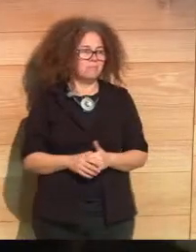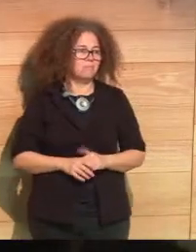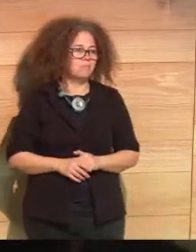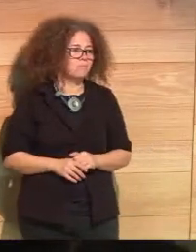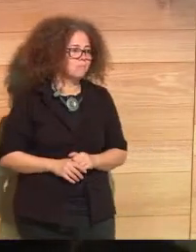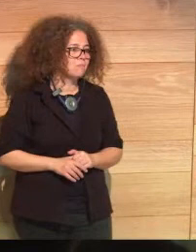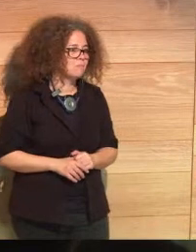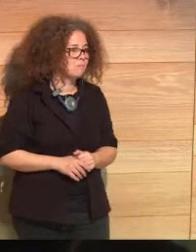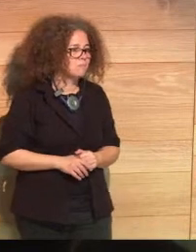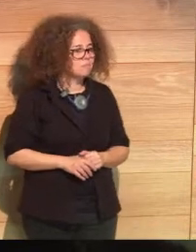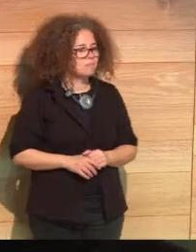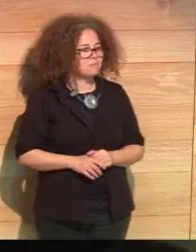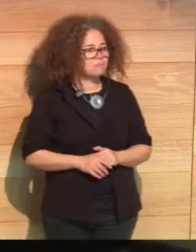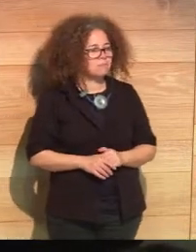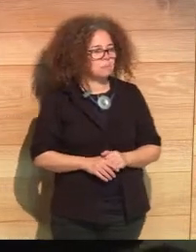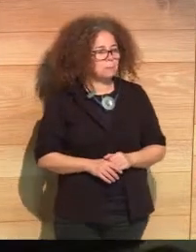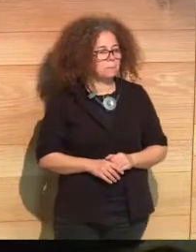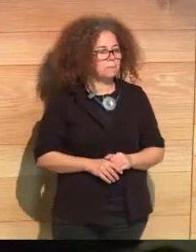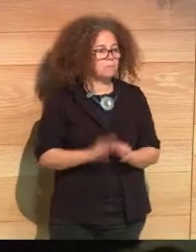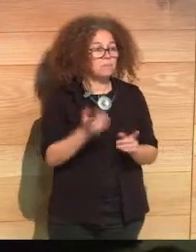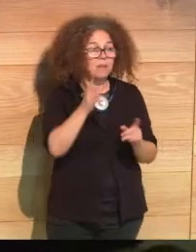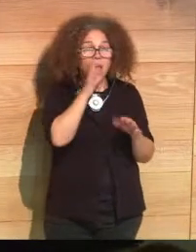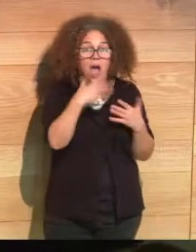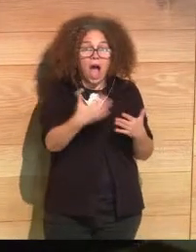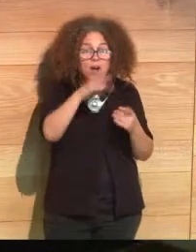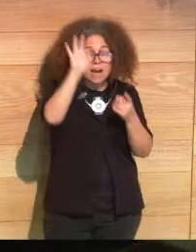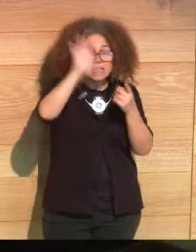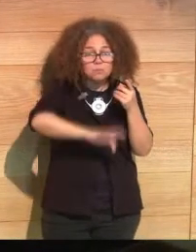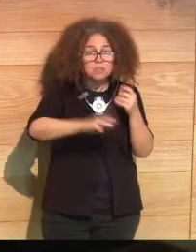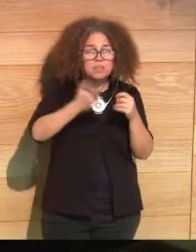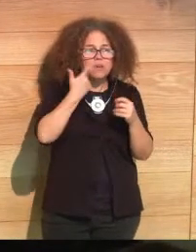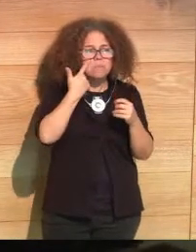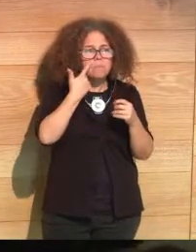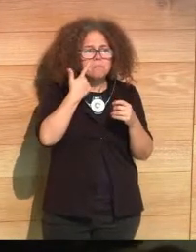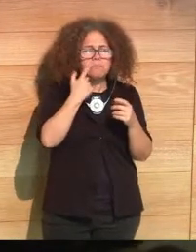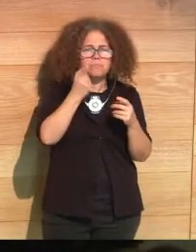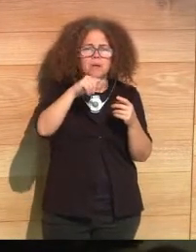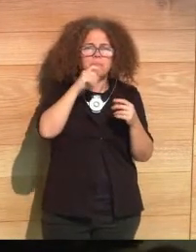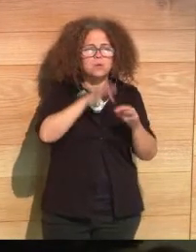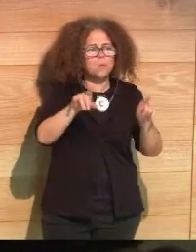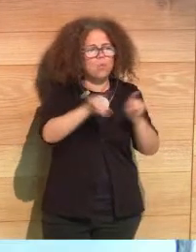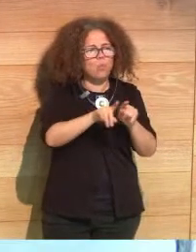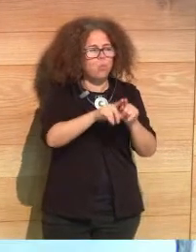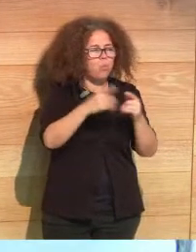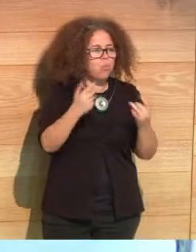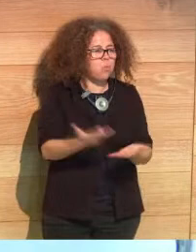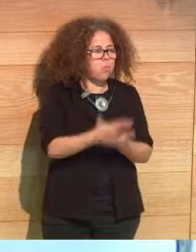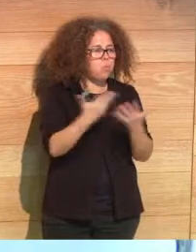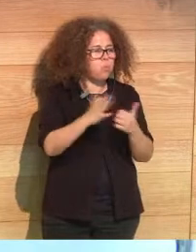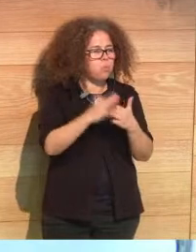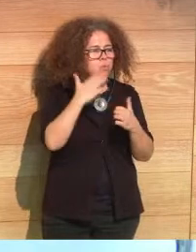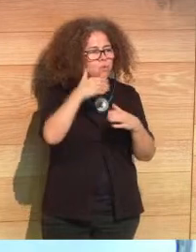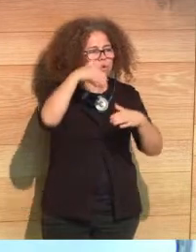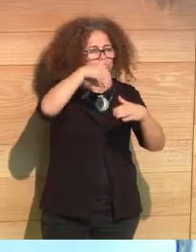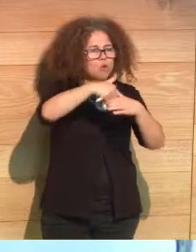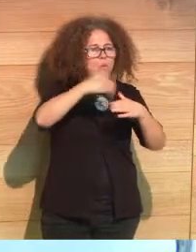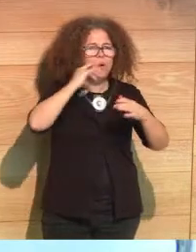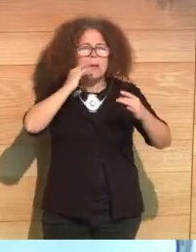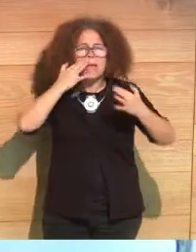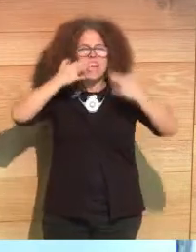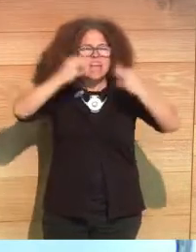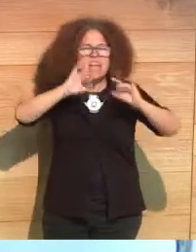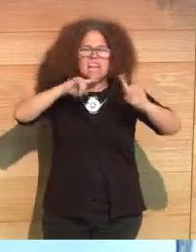that you see the most advanced hyperrealism type of texture that Joanie uses. It's also a way